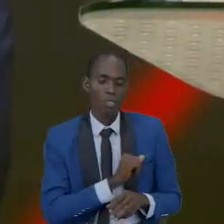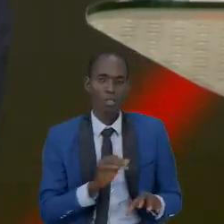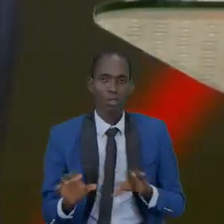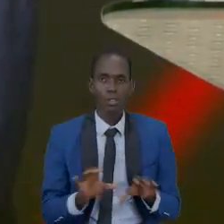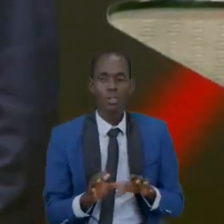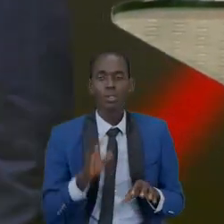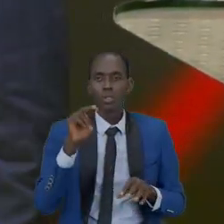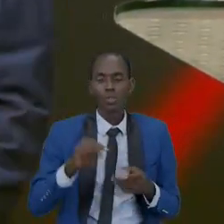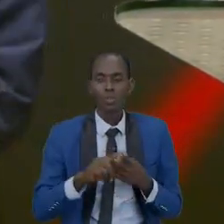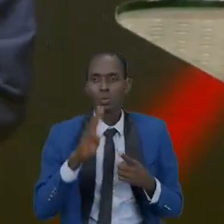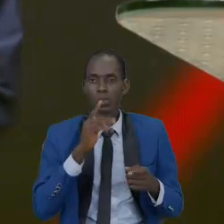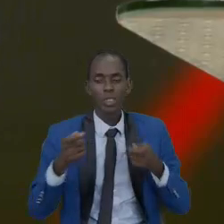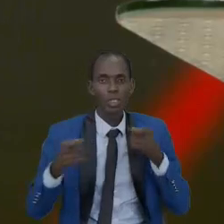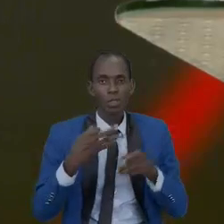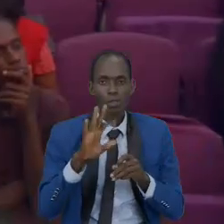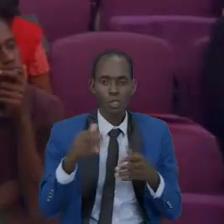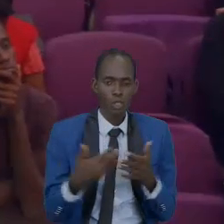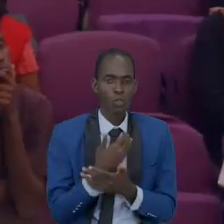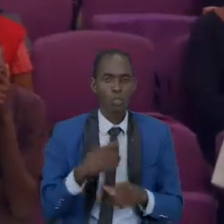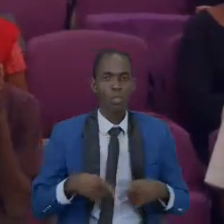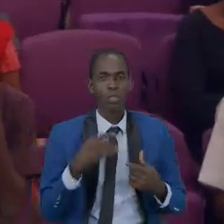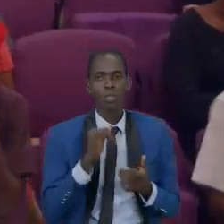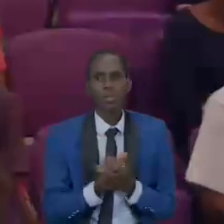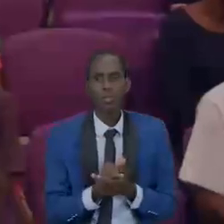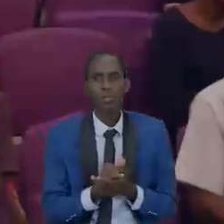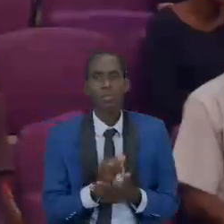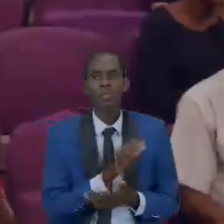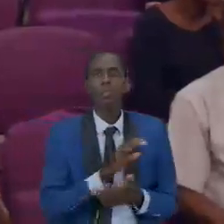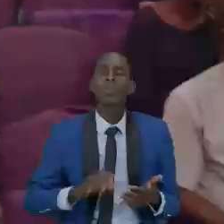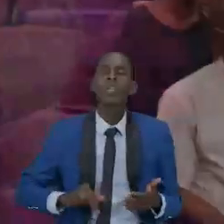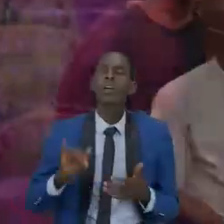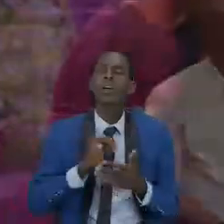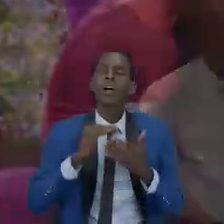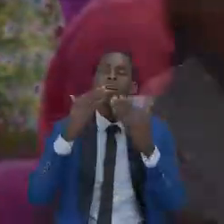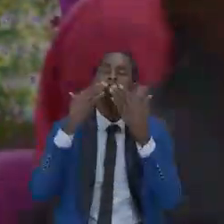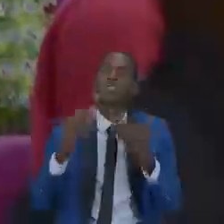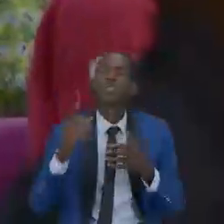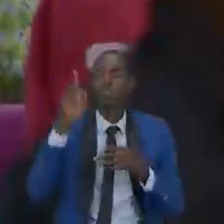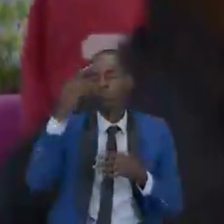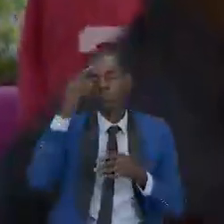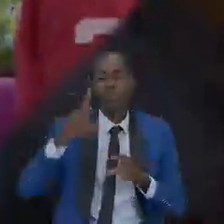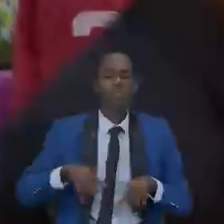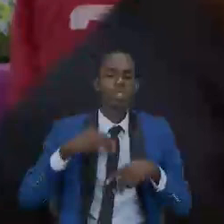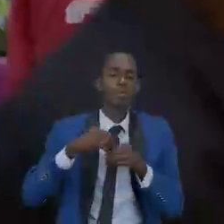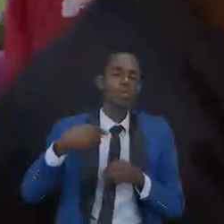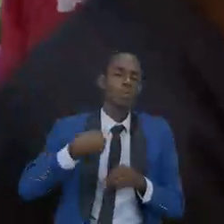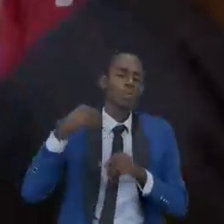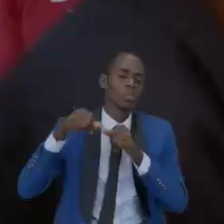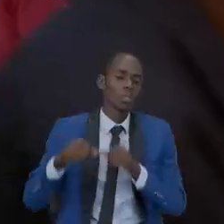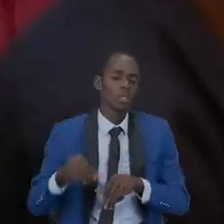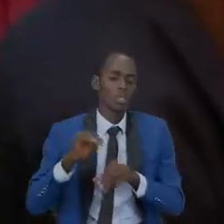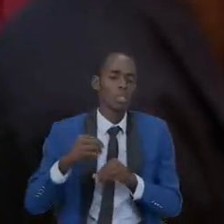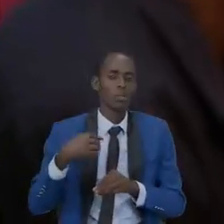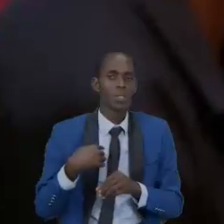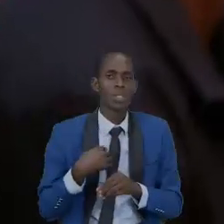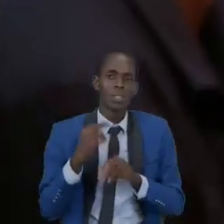your new life. And then you say, Christ, I thank you because you live in me. You abide in me. Look